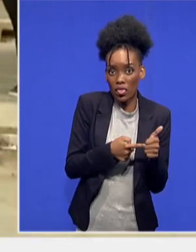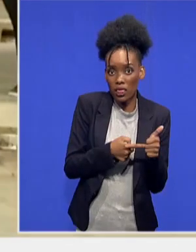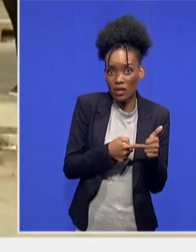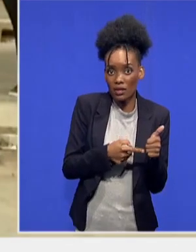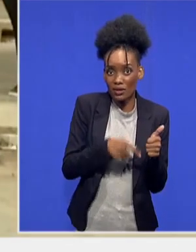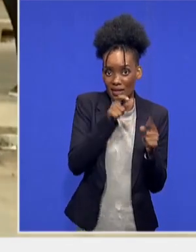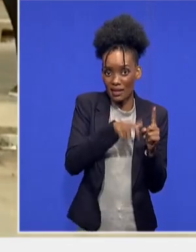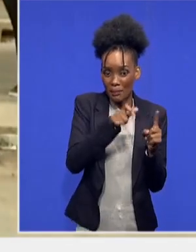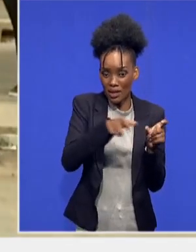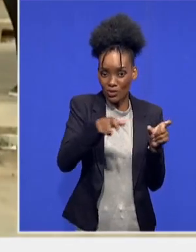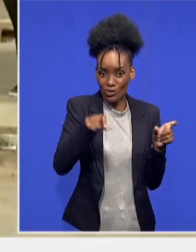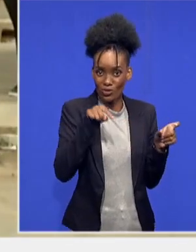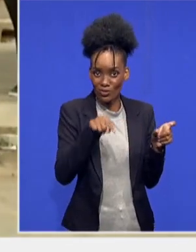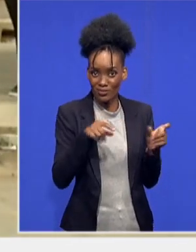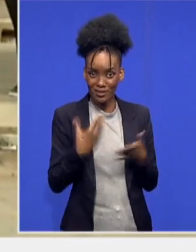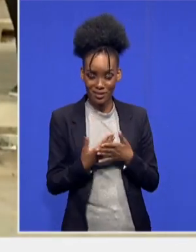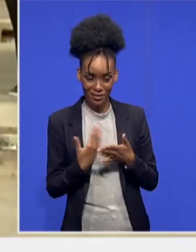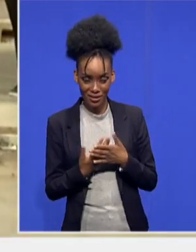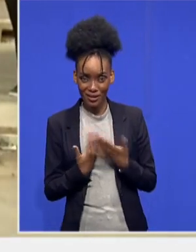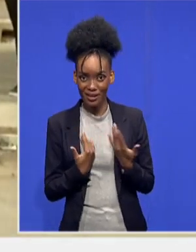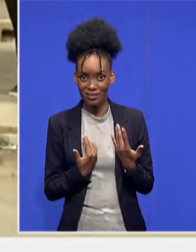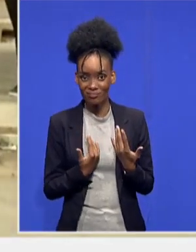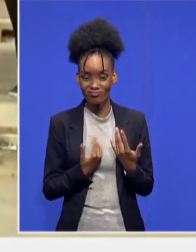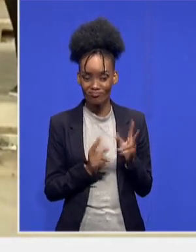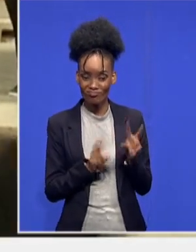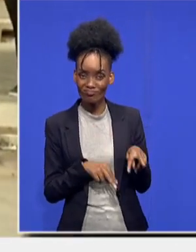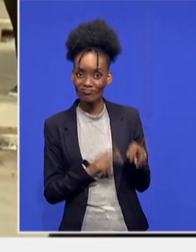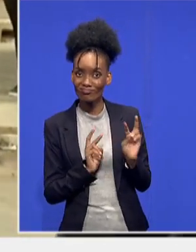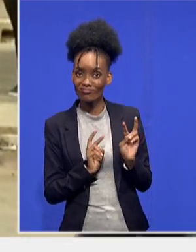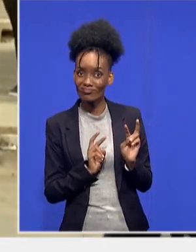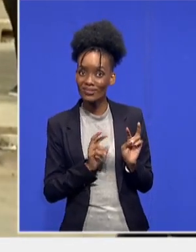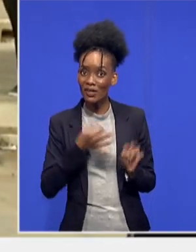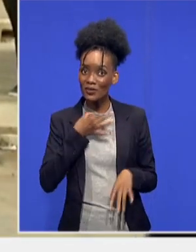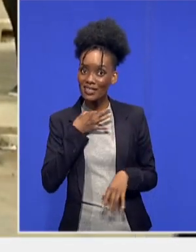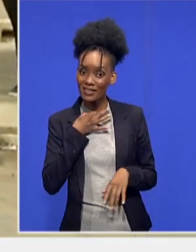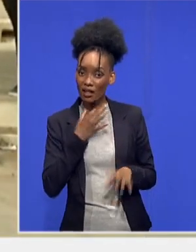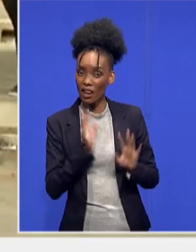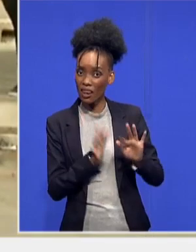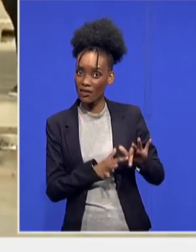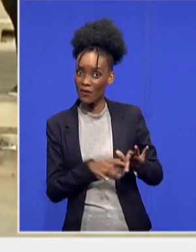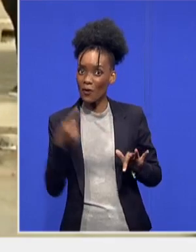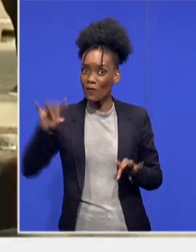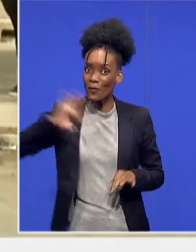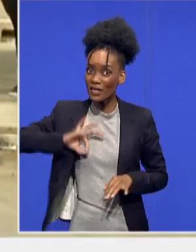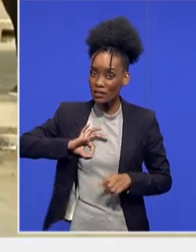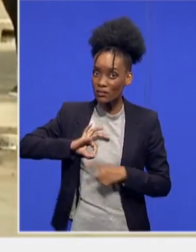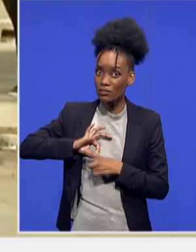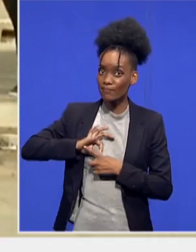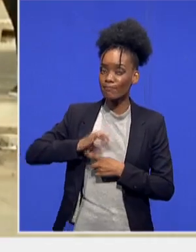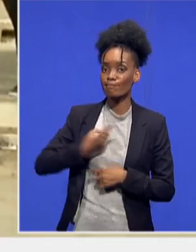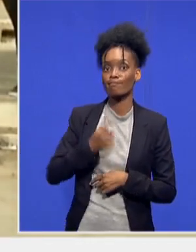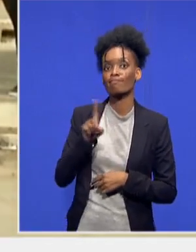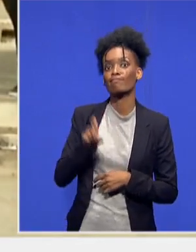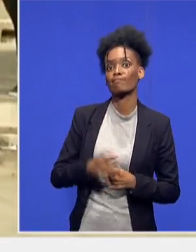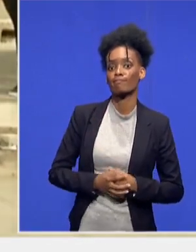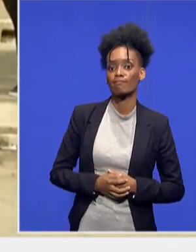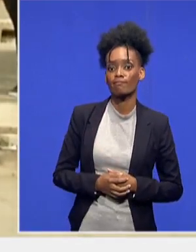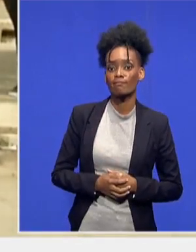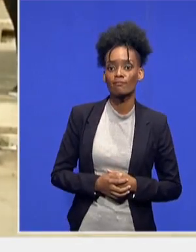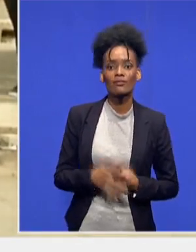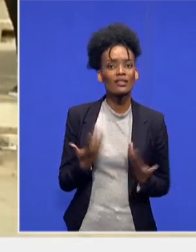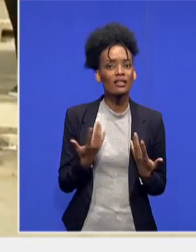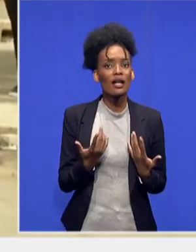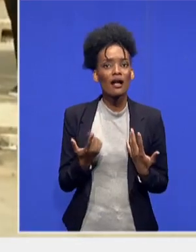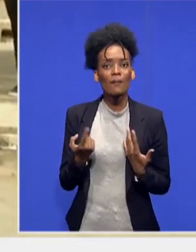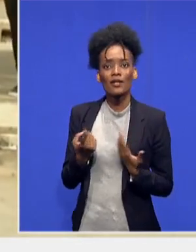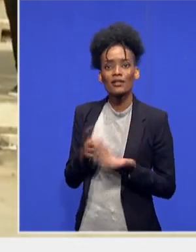at the expense of the wages, fighting for wages? And those that are in the intensive care unit? The intensive care unit this